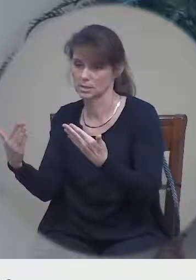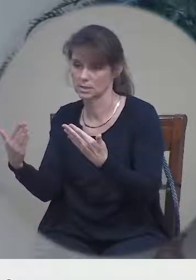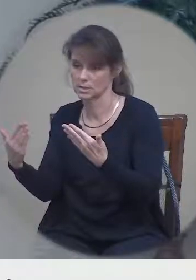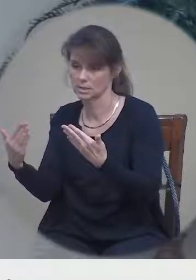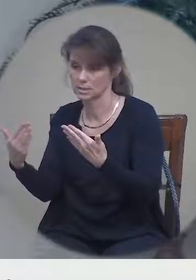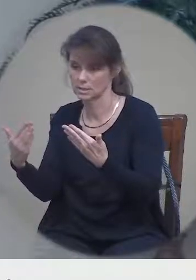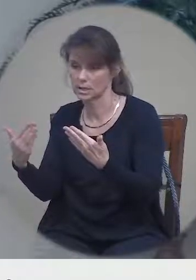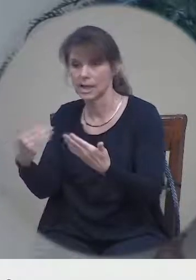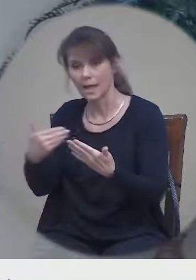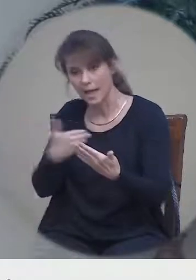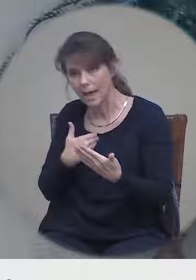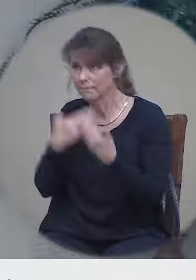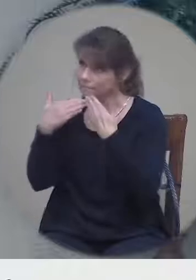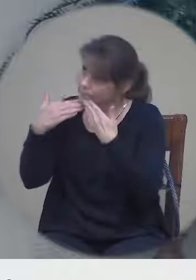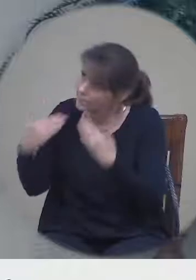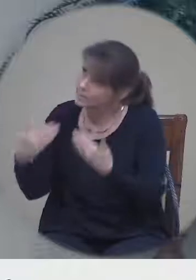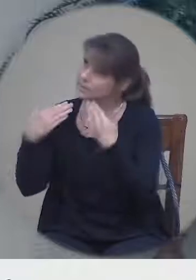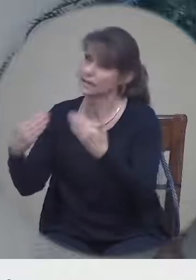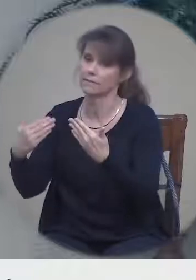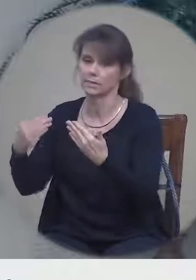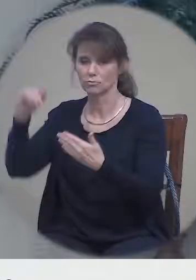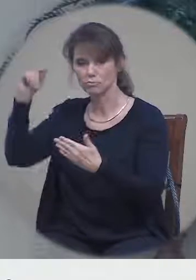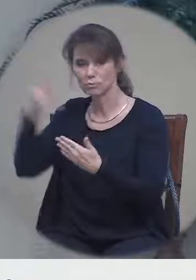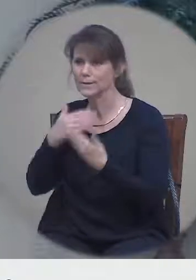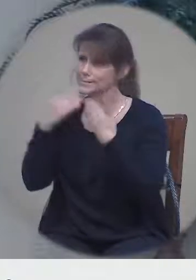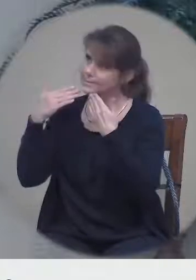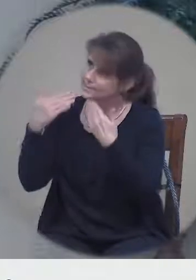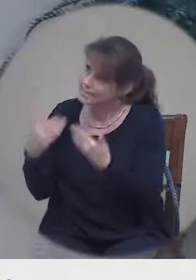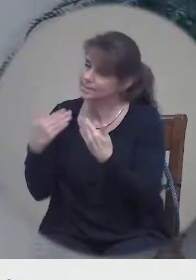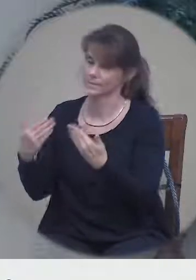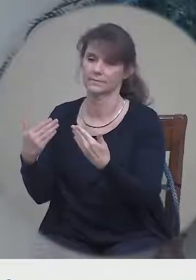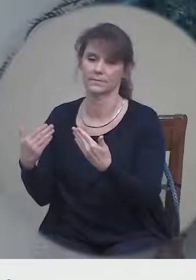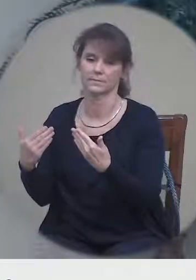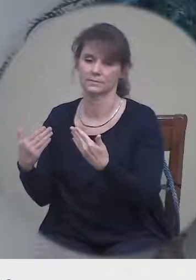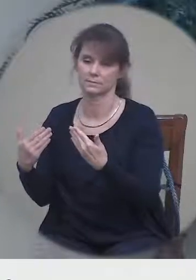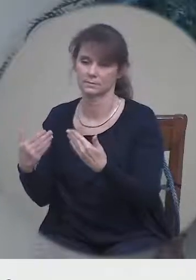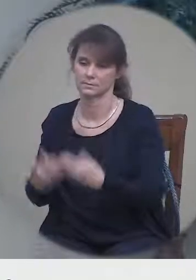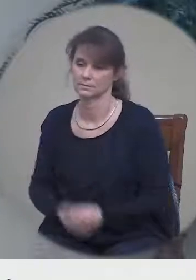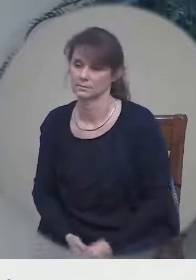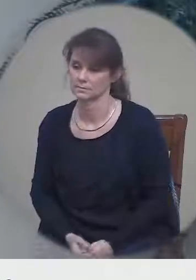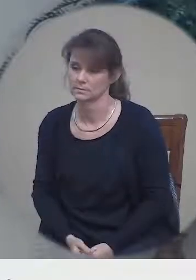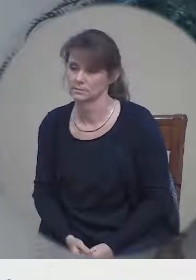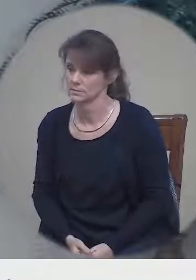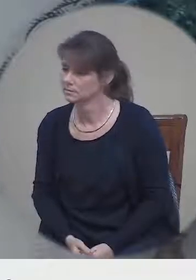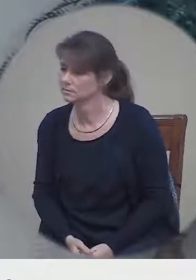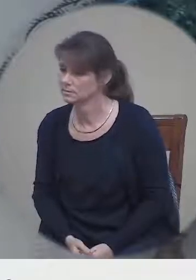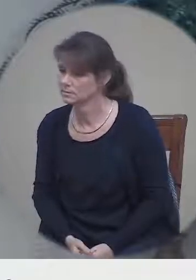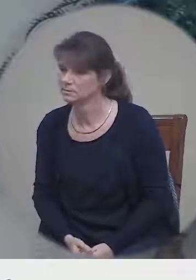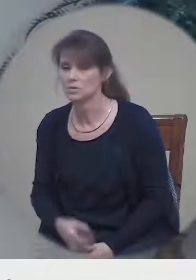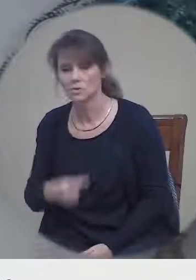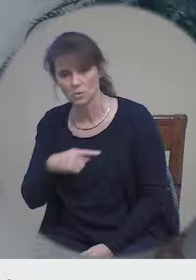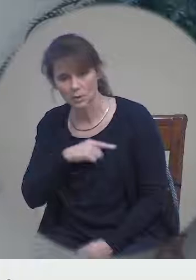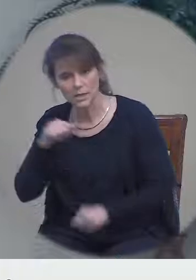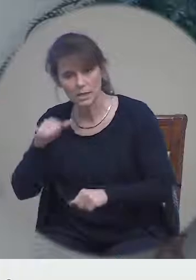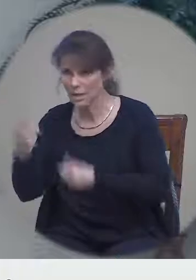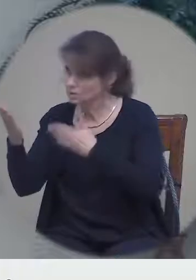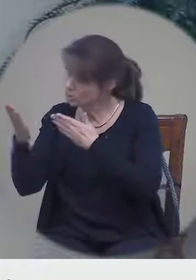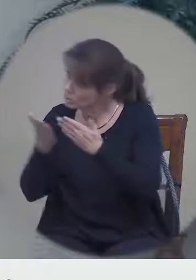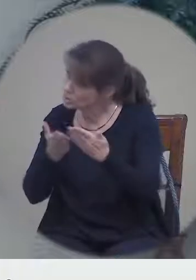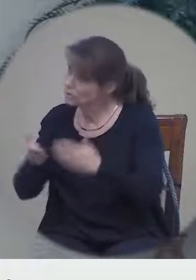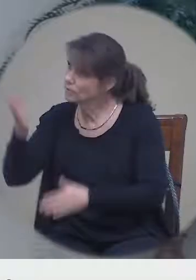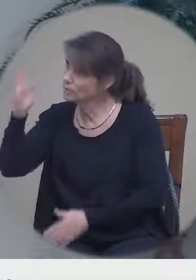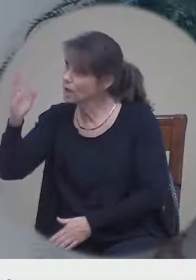Let us have thanksgiving, thankfulness, by which we may serve God